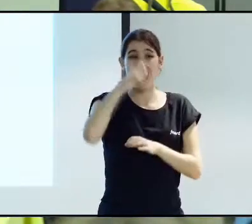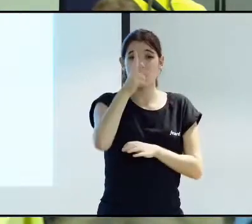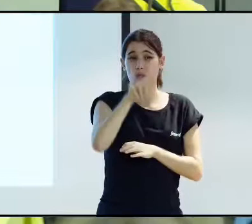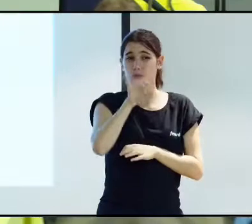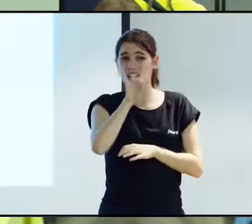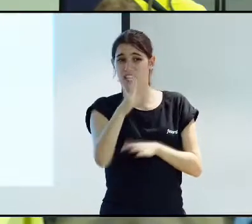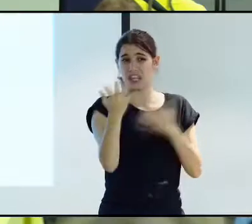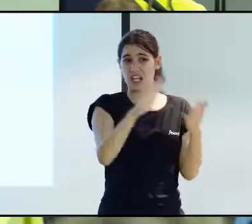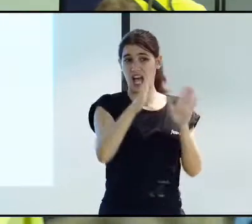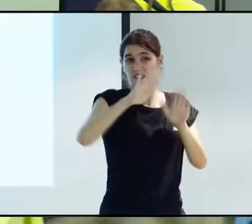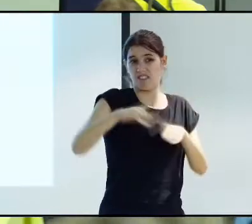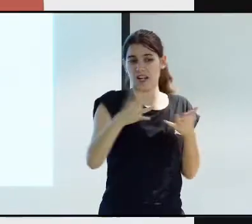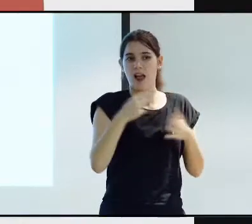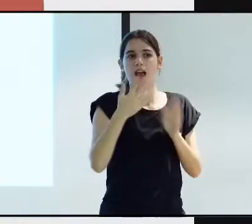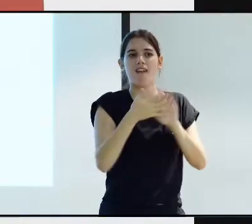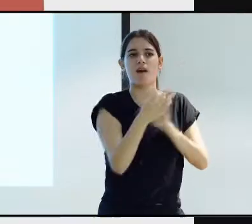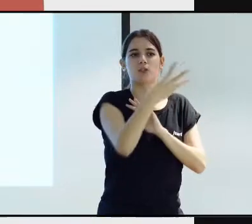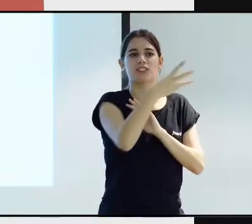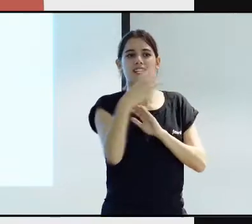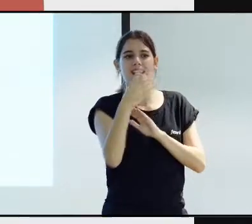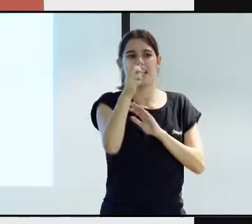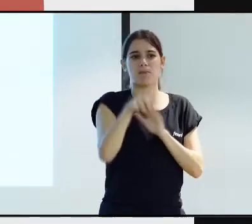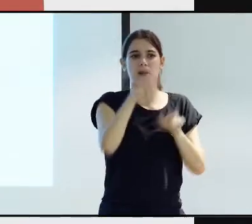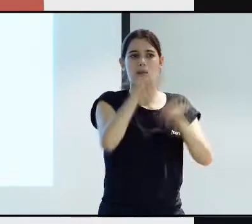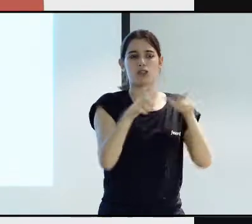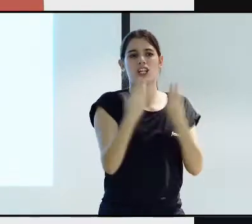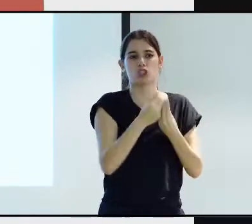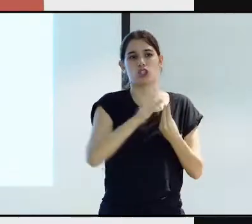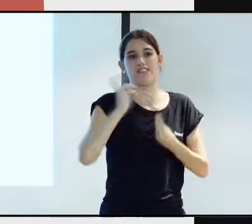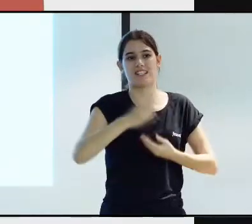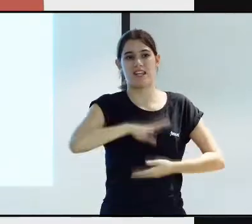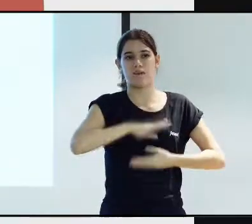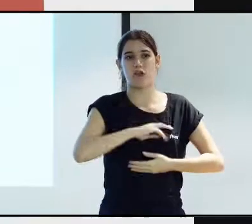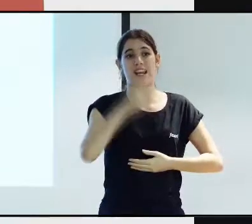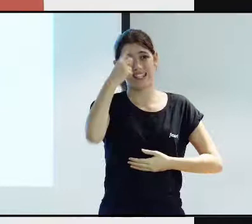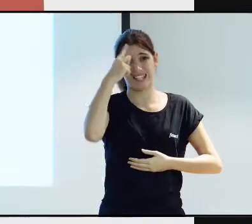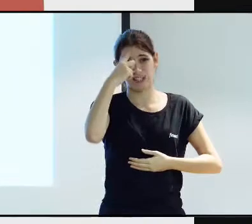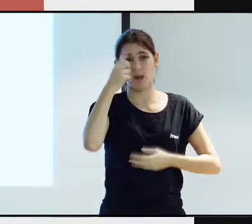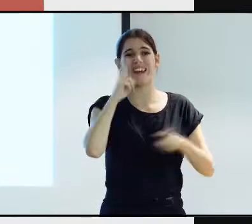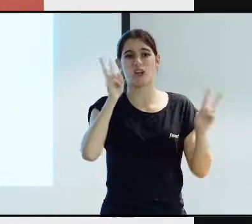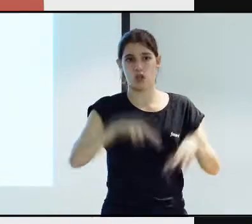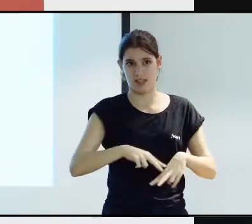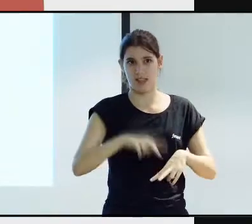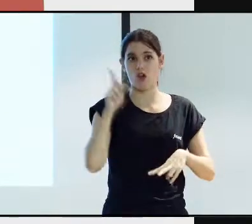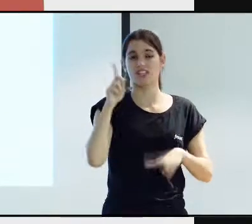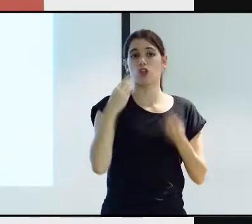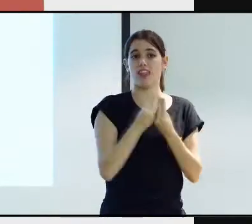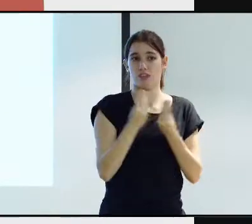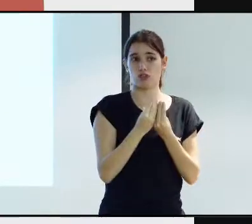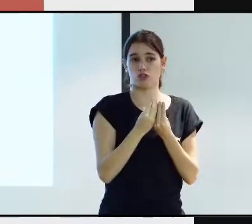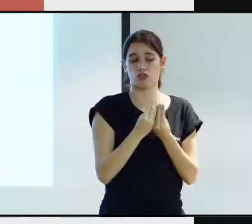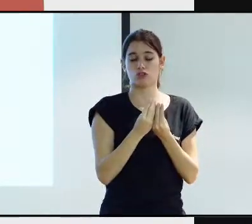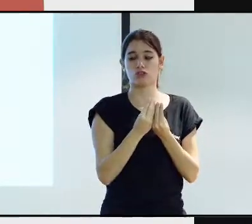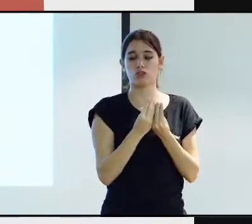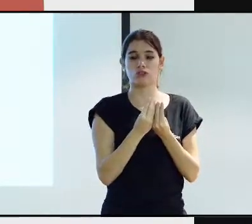current situation. At the end of 2015, we're talking about 3,000 people with